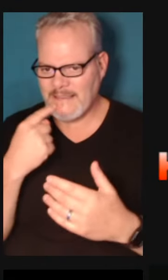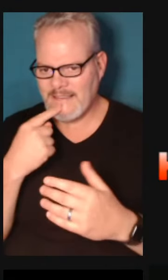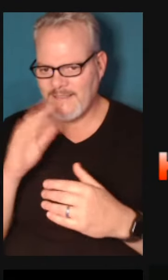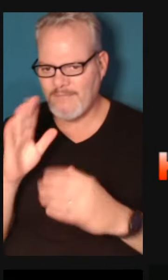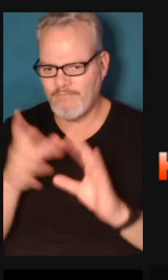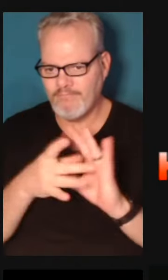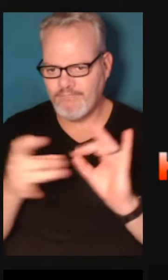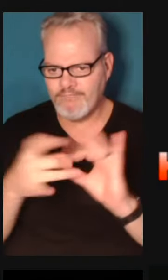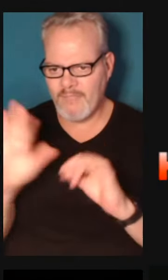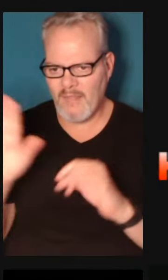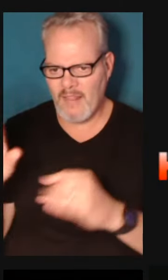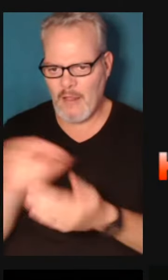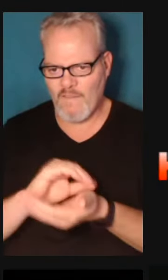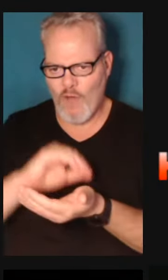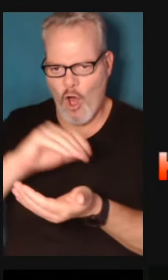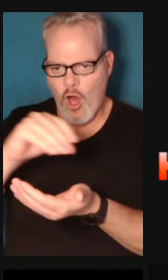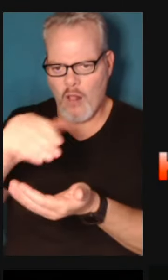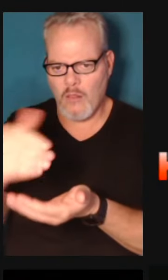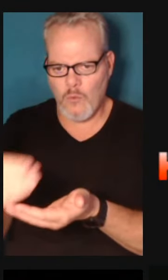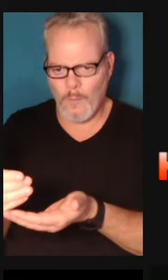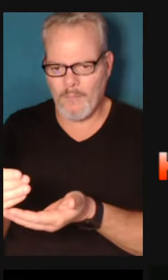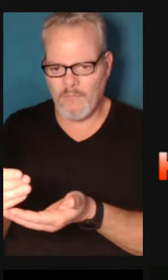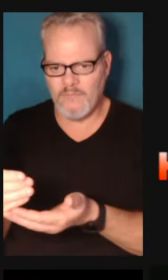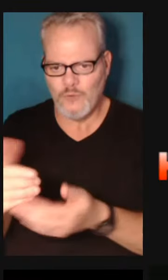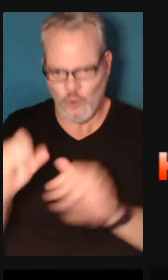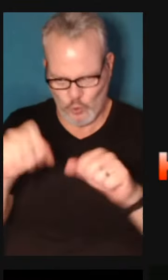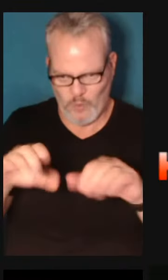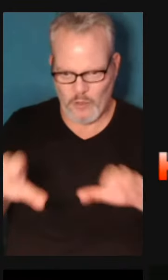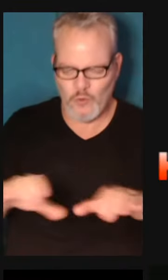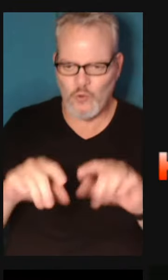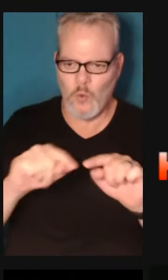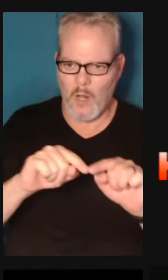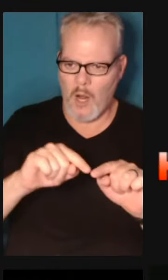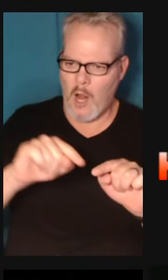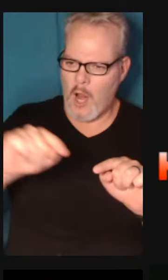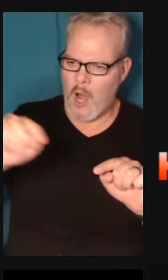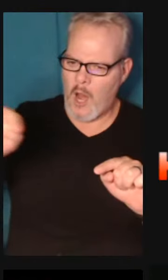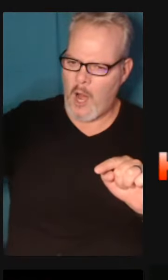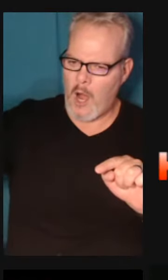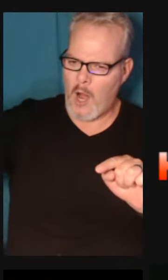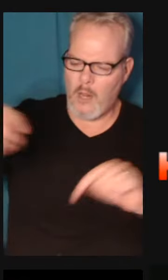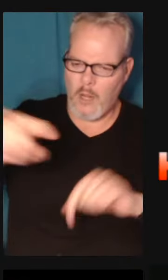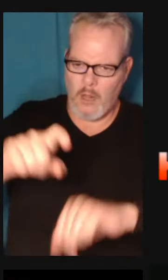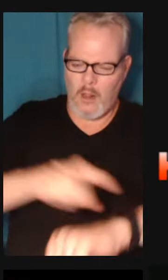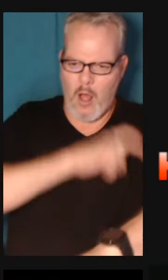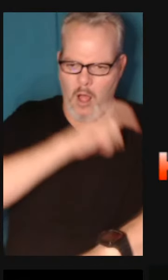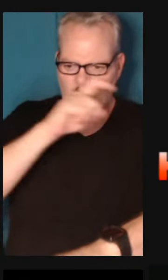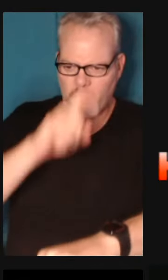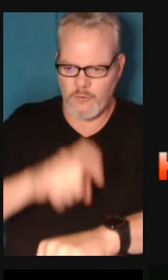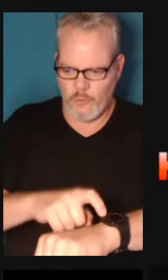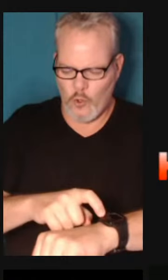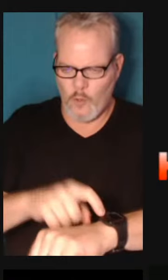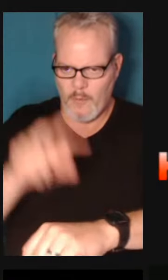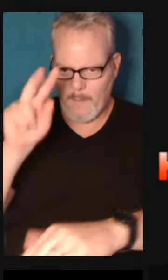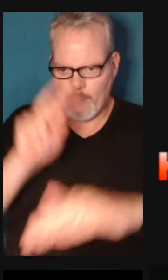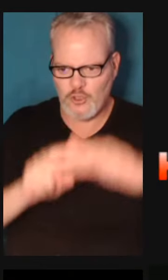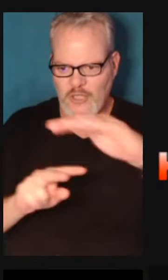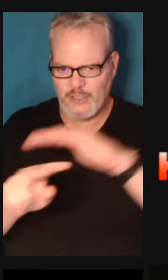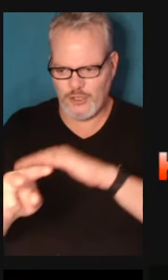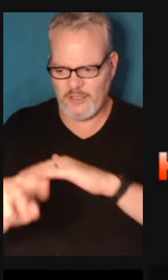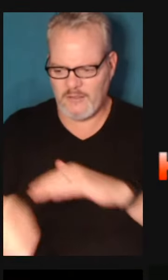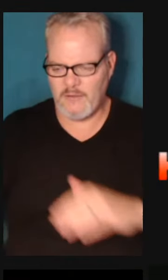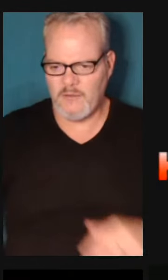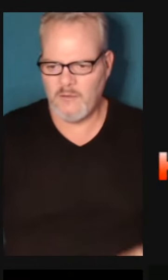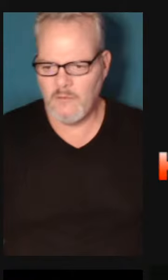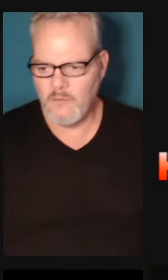do a long-term filling rate, right? This is the volumes here, and projection. And what we